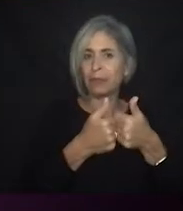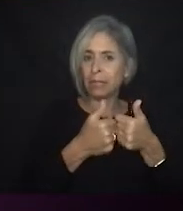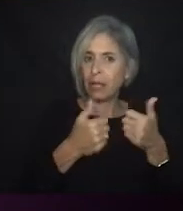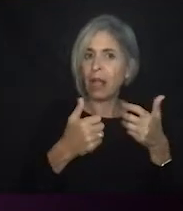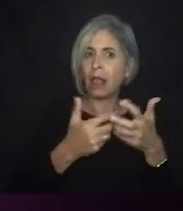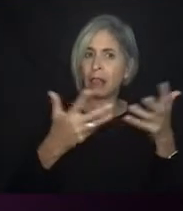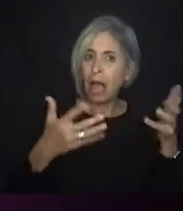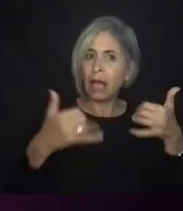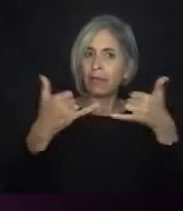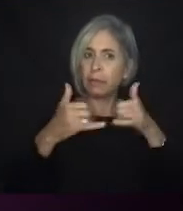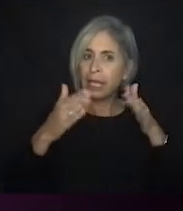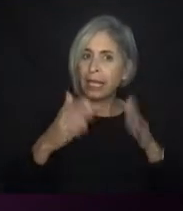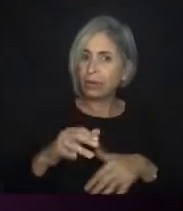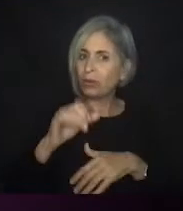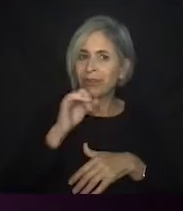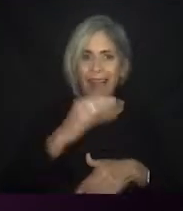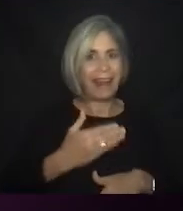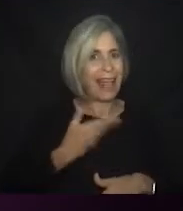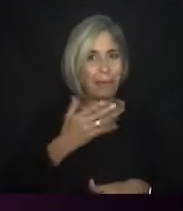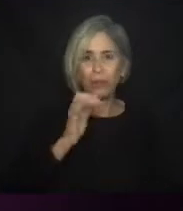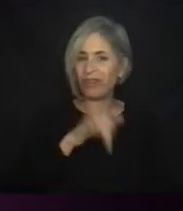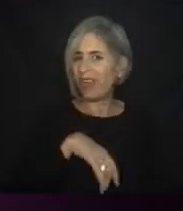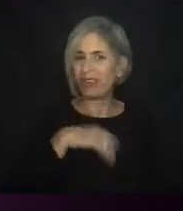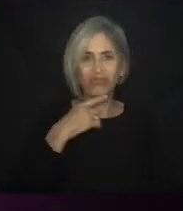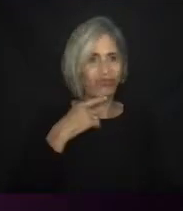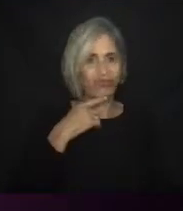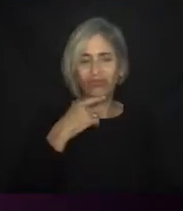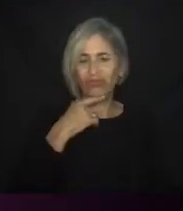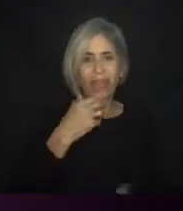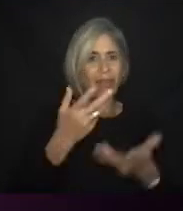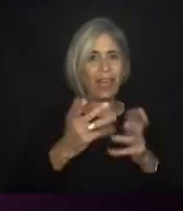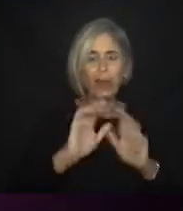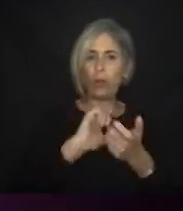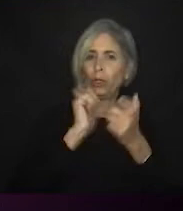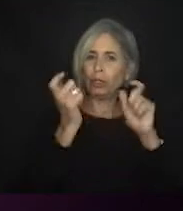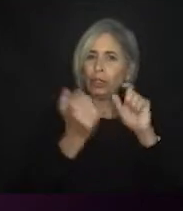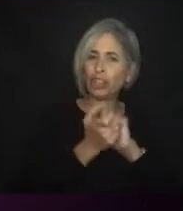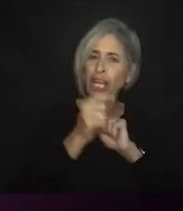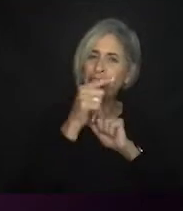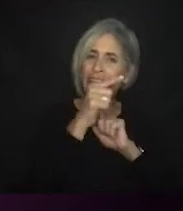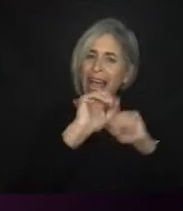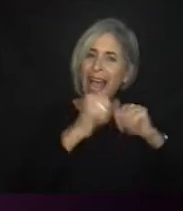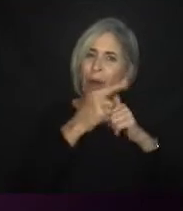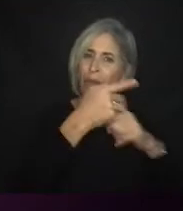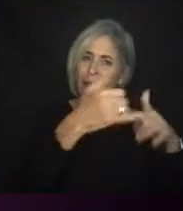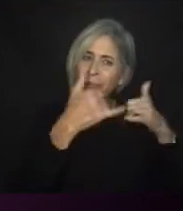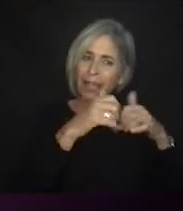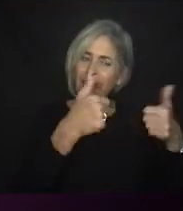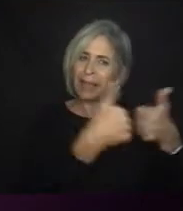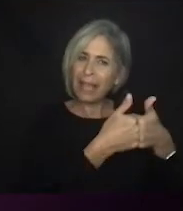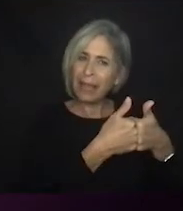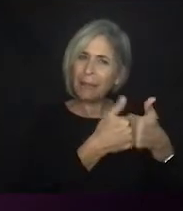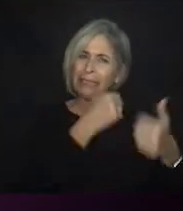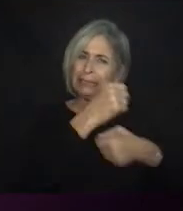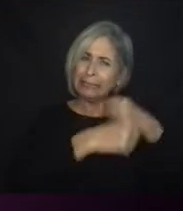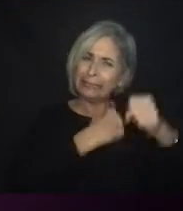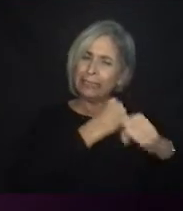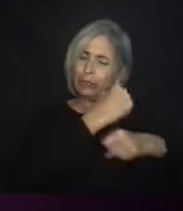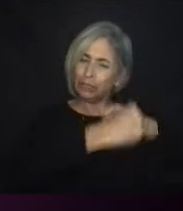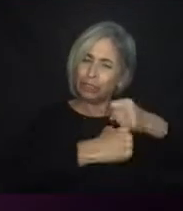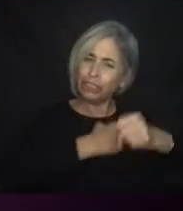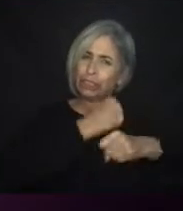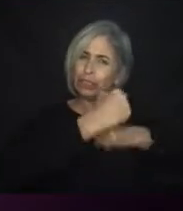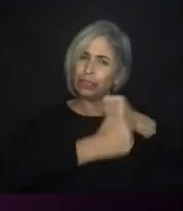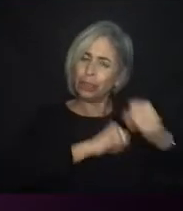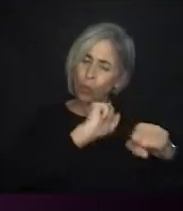of the veteran players wasn't happy with that. They didn't want to change the way that they played the game. They have spent years perfecting